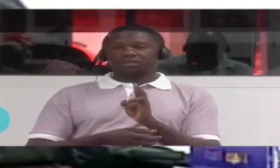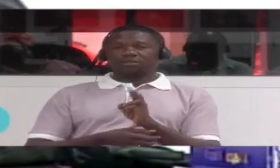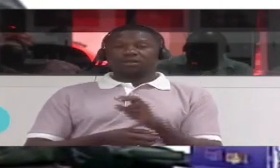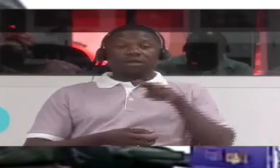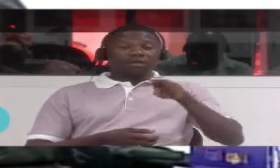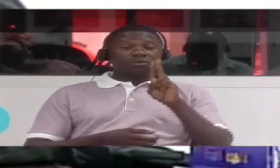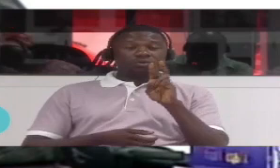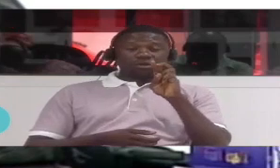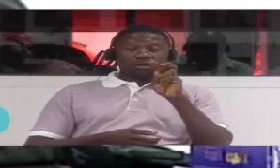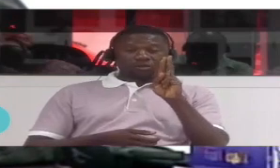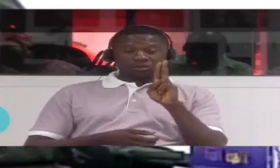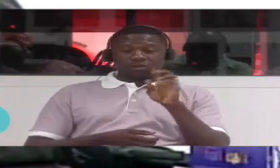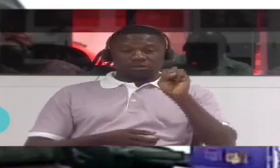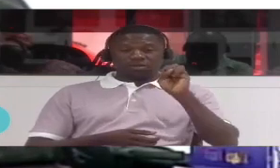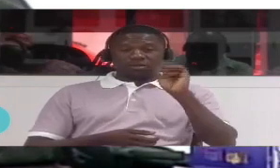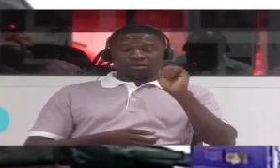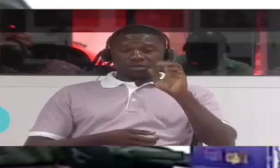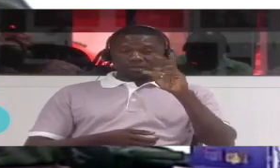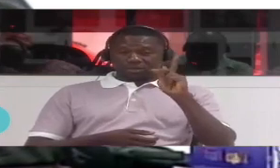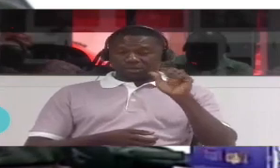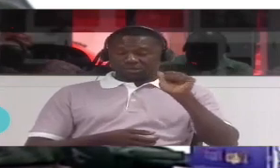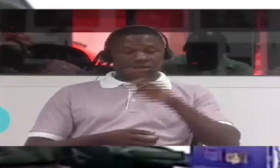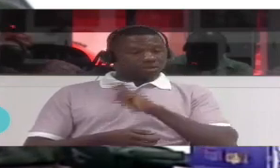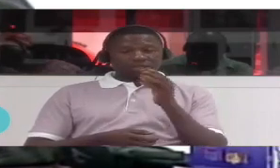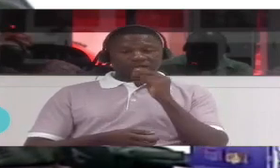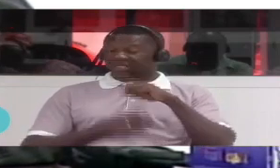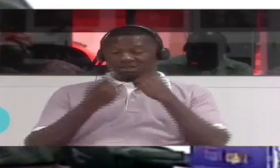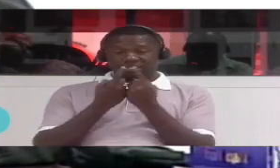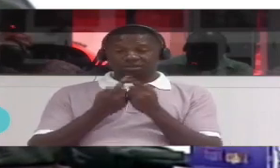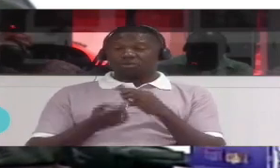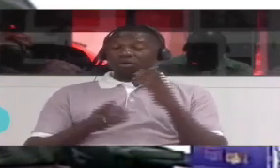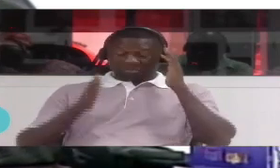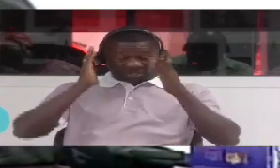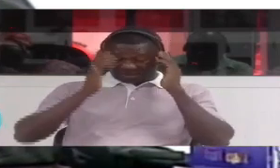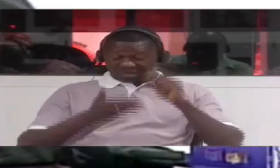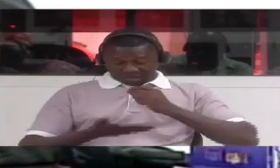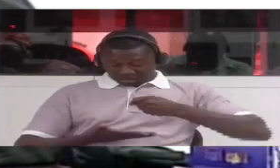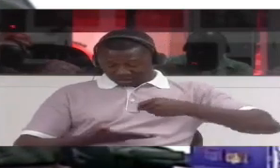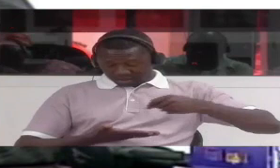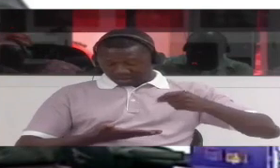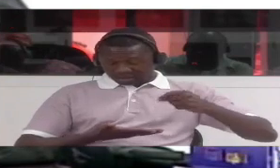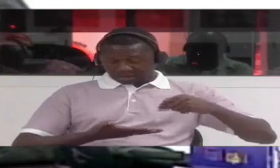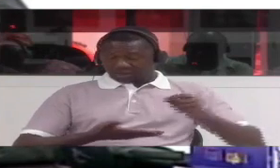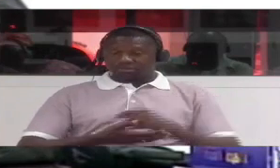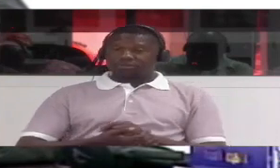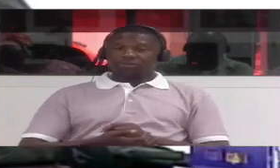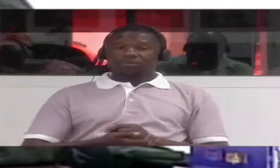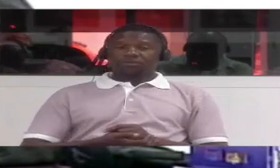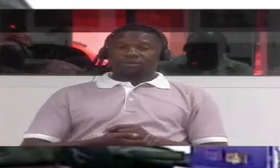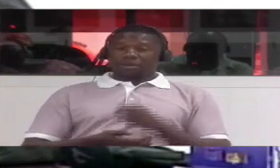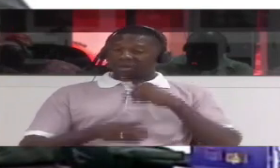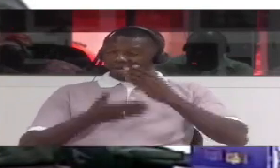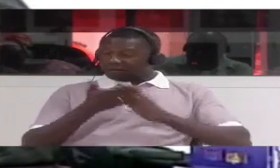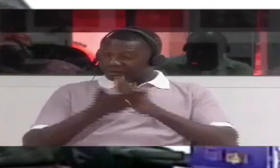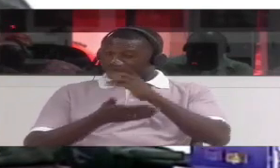but he was very busy on the papers. He was writing. Apart from what he was writing down, did he do anything else during the time that you? No, he didn't say a